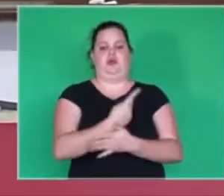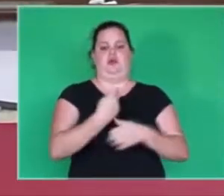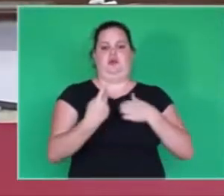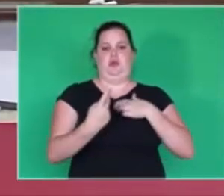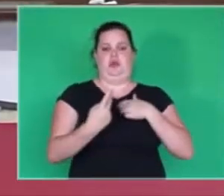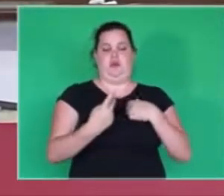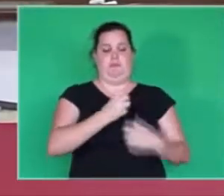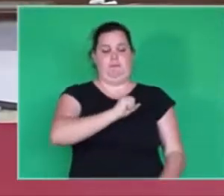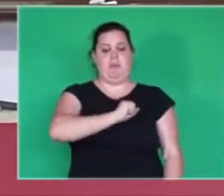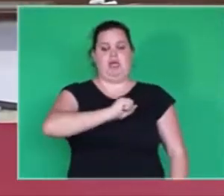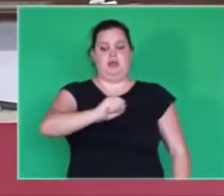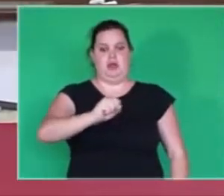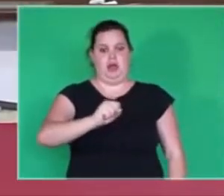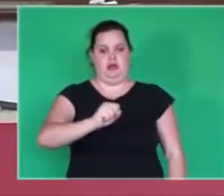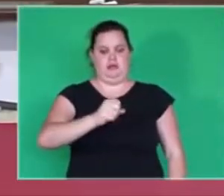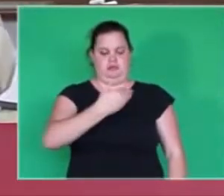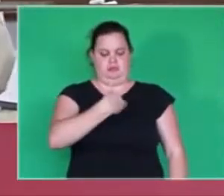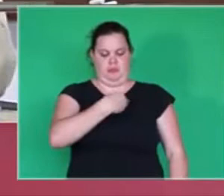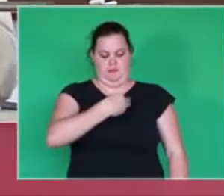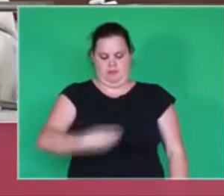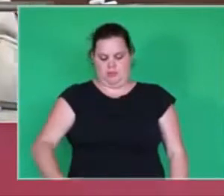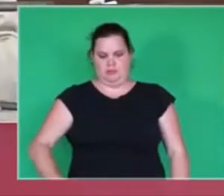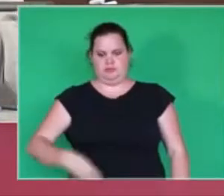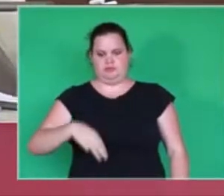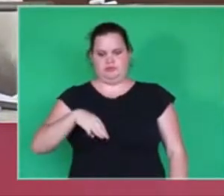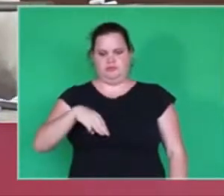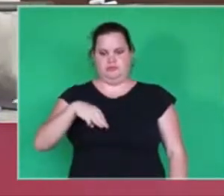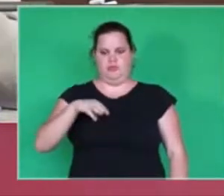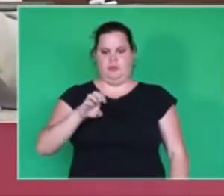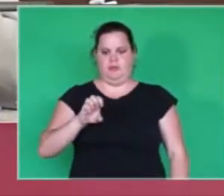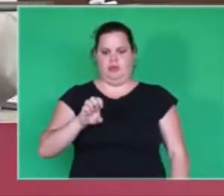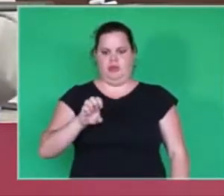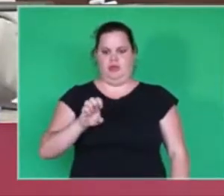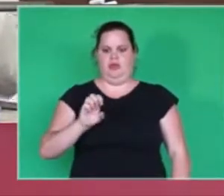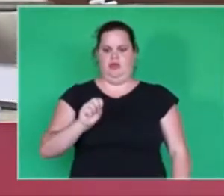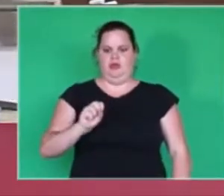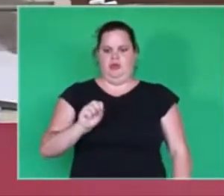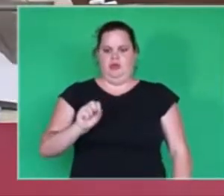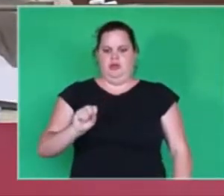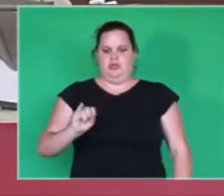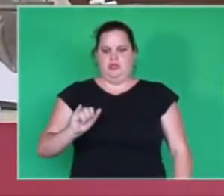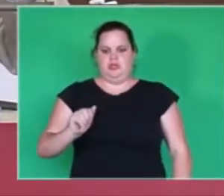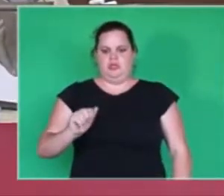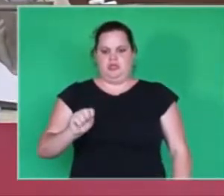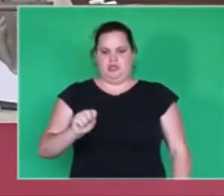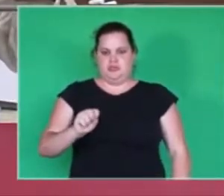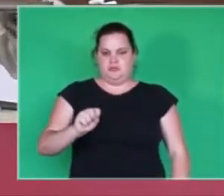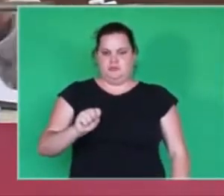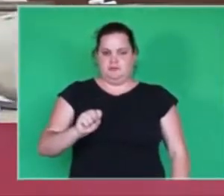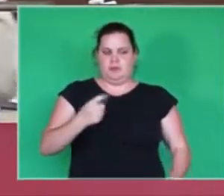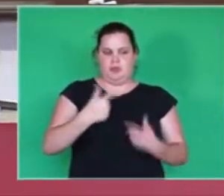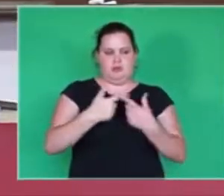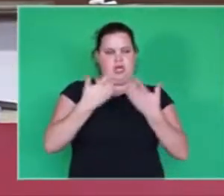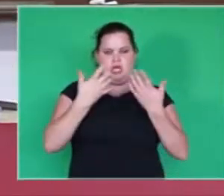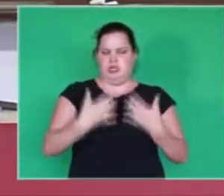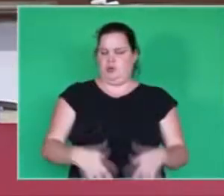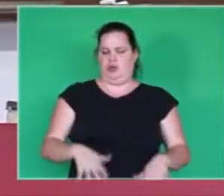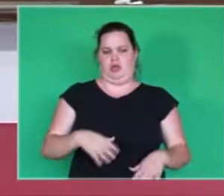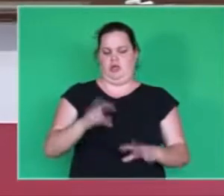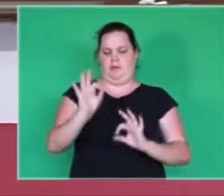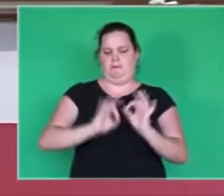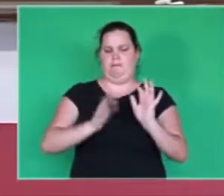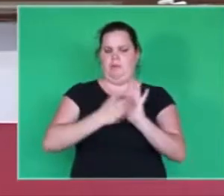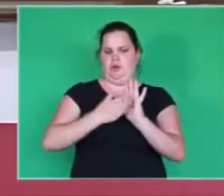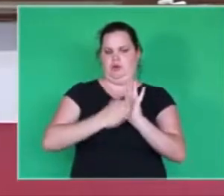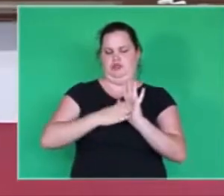It's when they killed the Messiah. Imagine, they set aside the whole project of revelation, and they did what